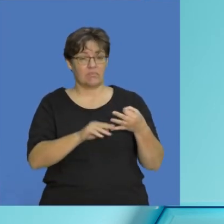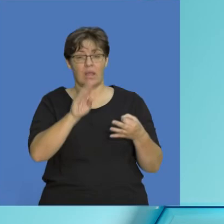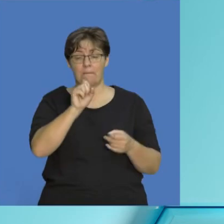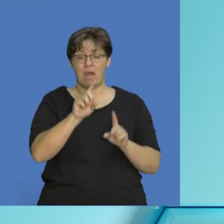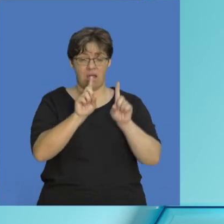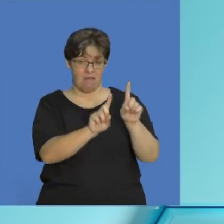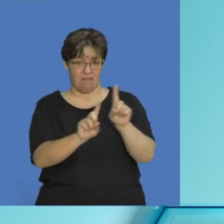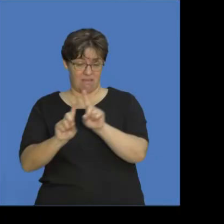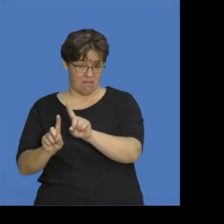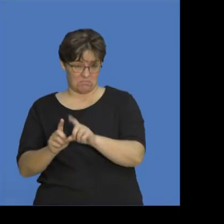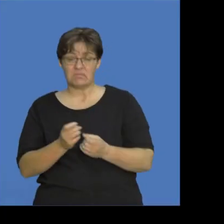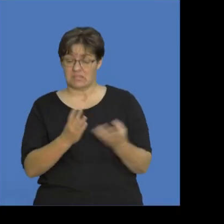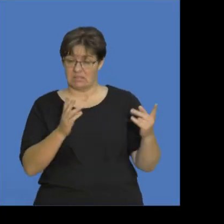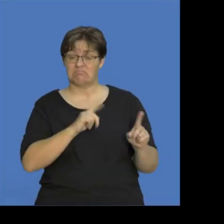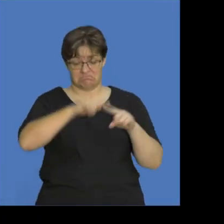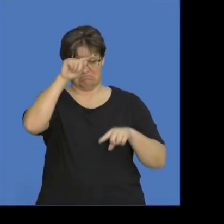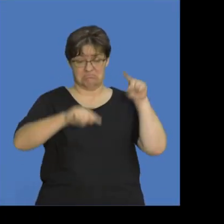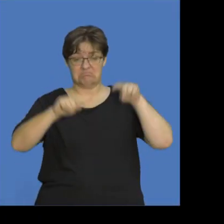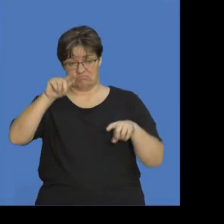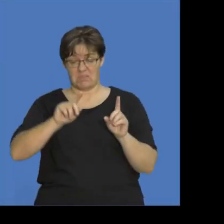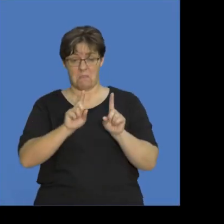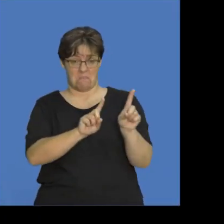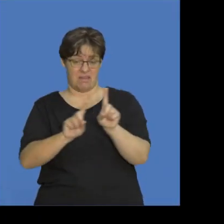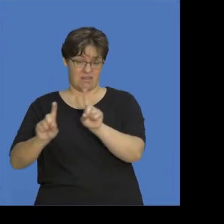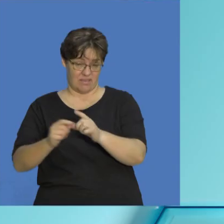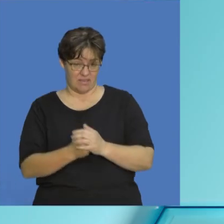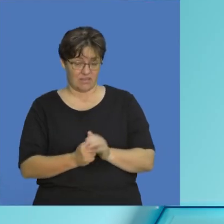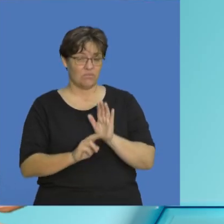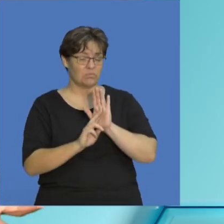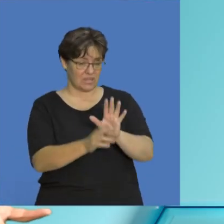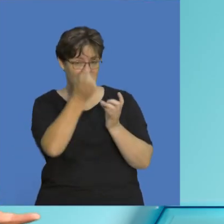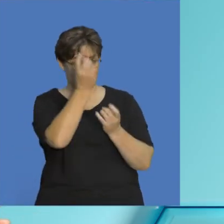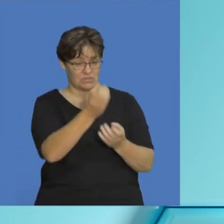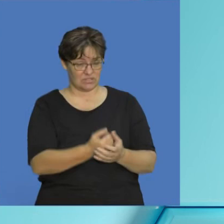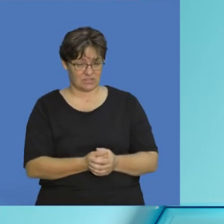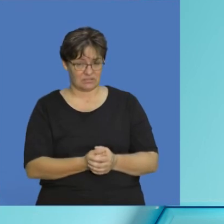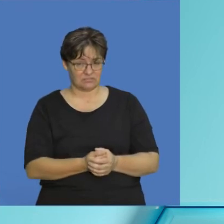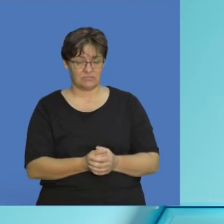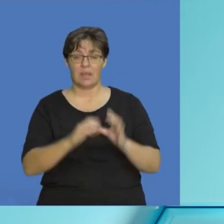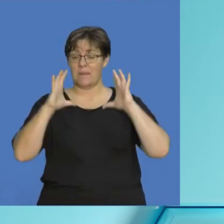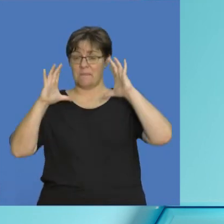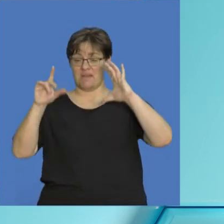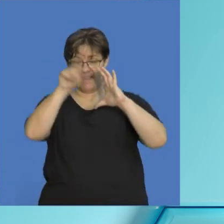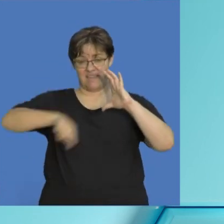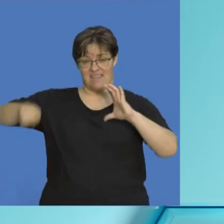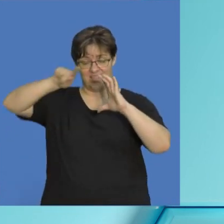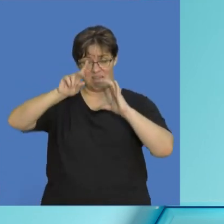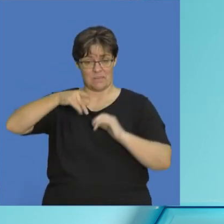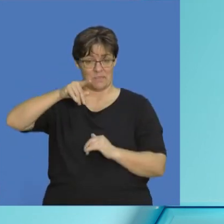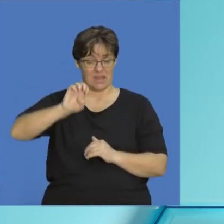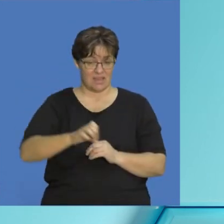sufficient. Okay. Bar graph, I've seen quite a lot, okay? Representing